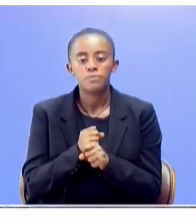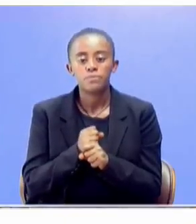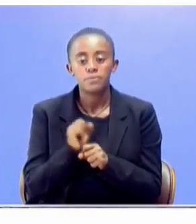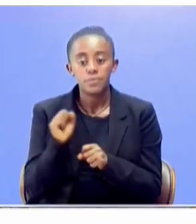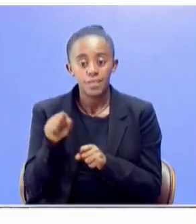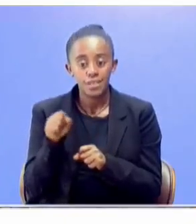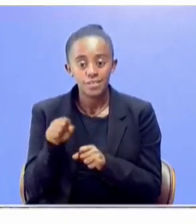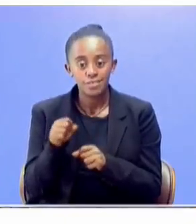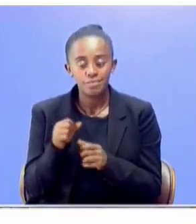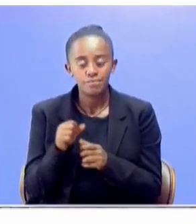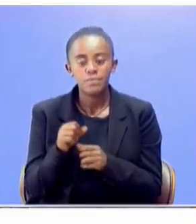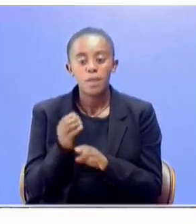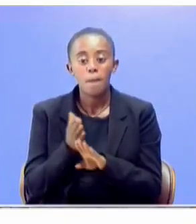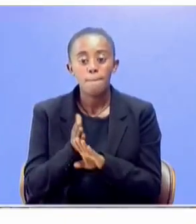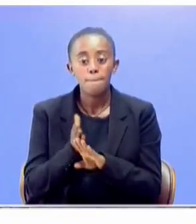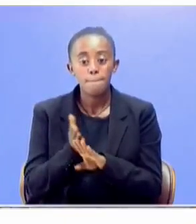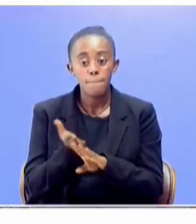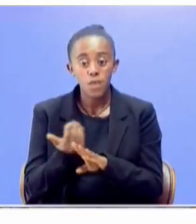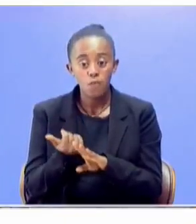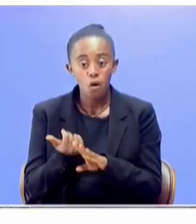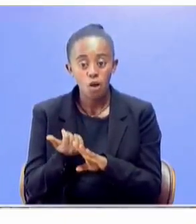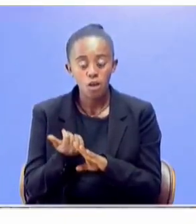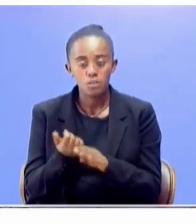Yes. Before.